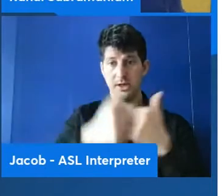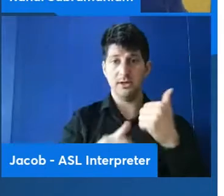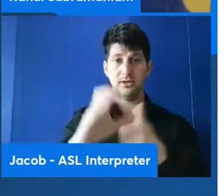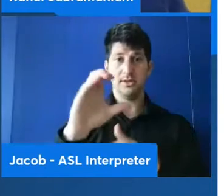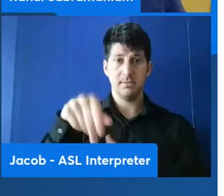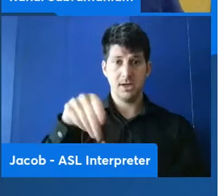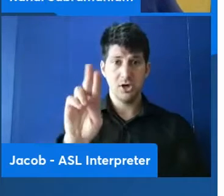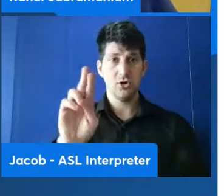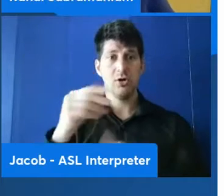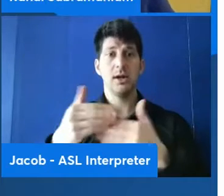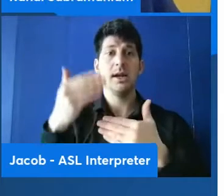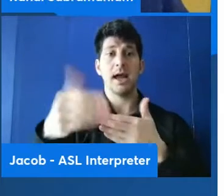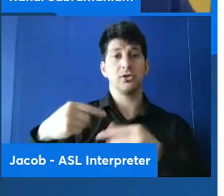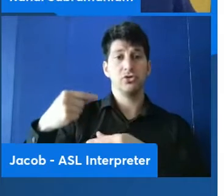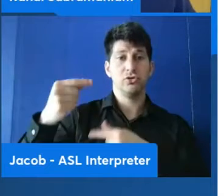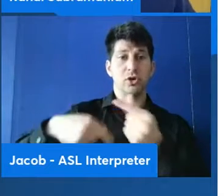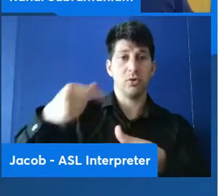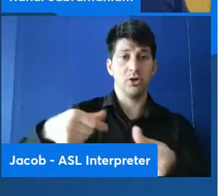the next-gen